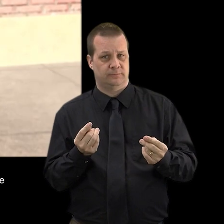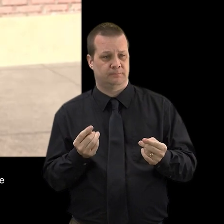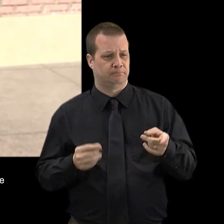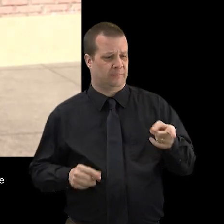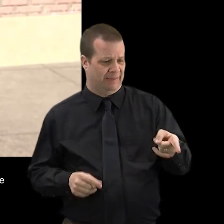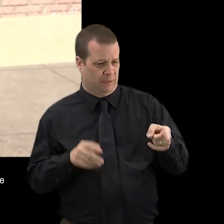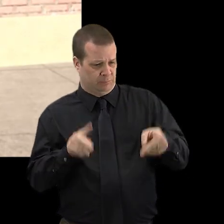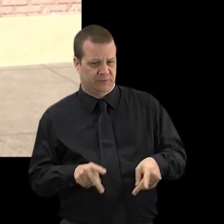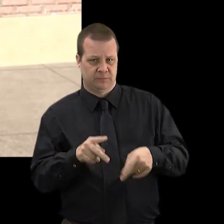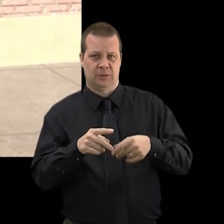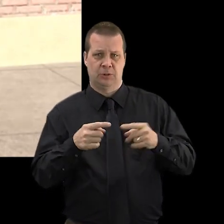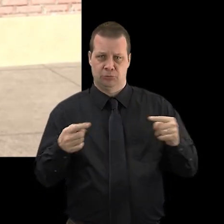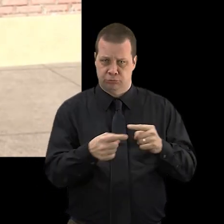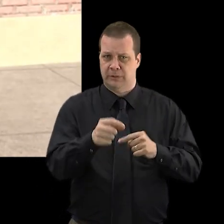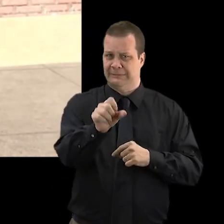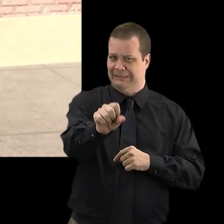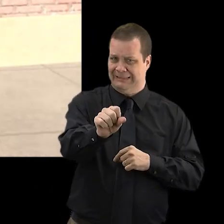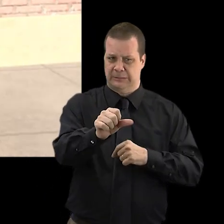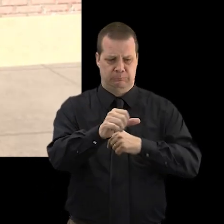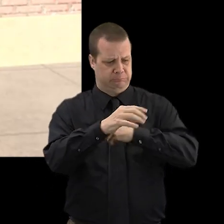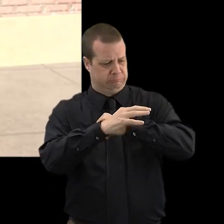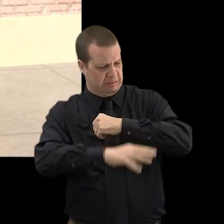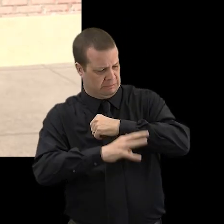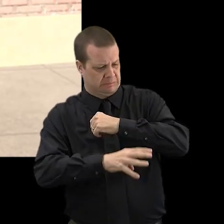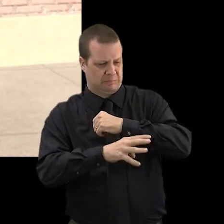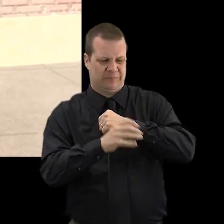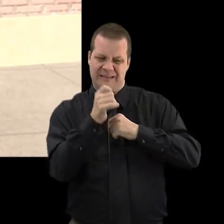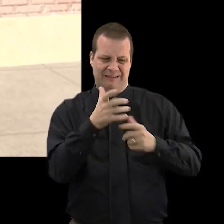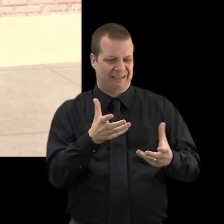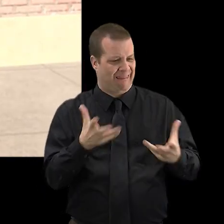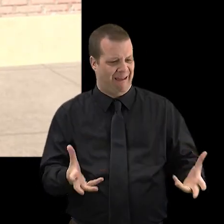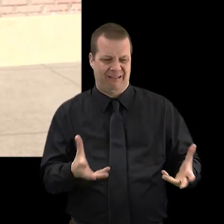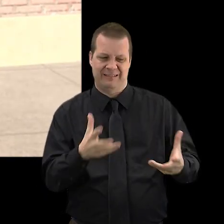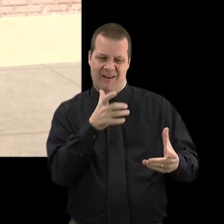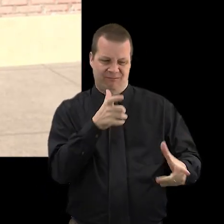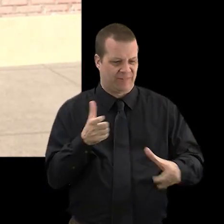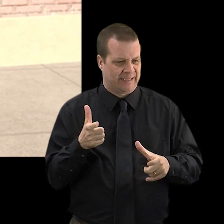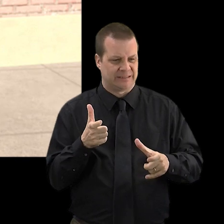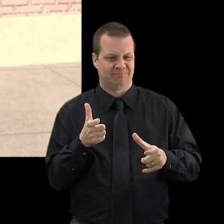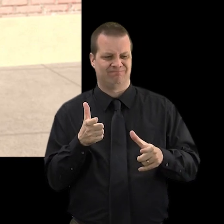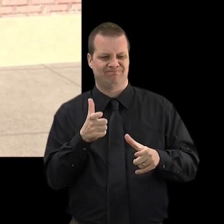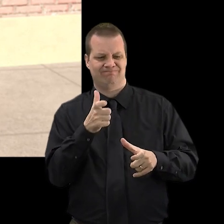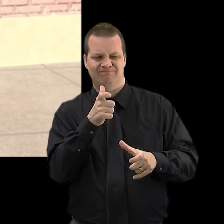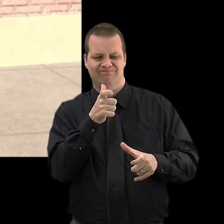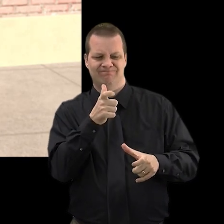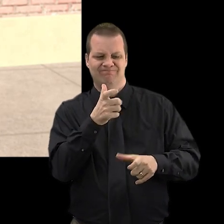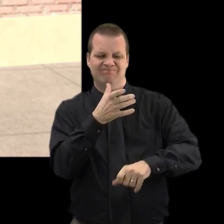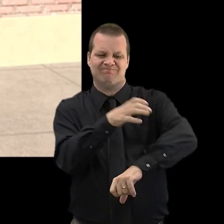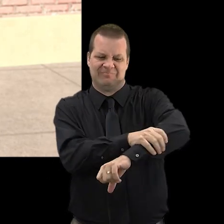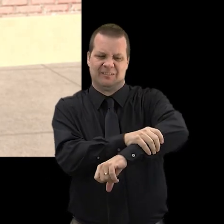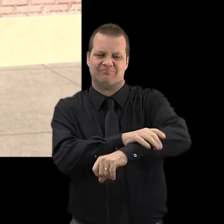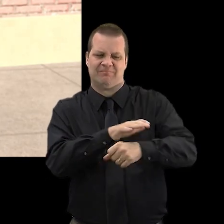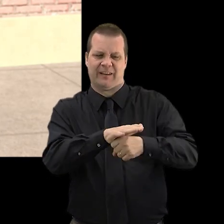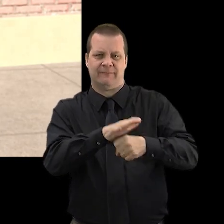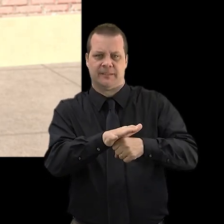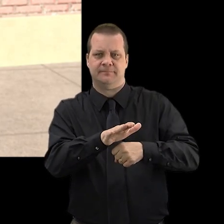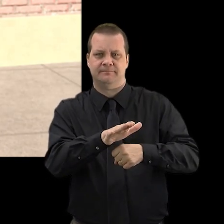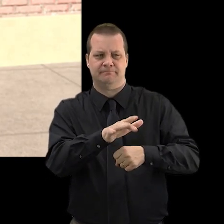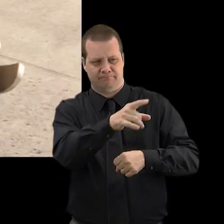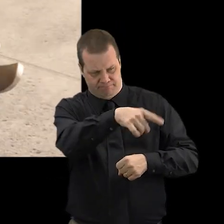but it looks like neither the volume nor the flow of blood indicates we need a tourniquet. We need direct pressure instead. You, call